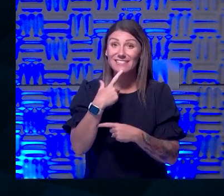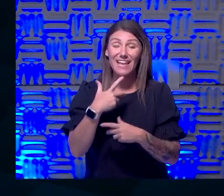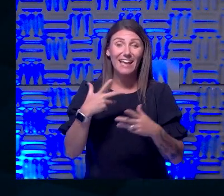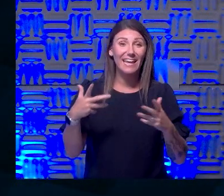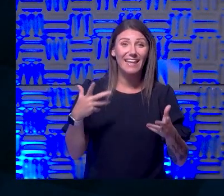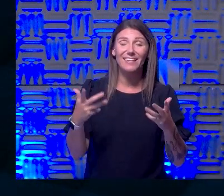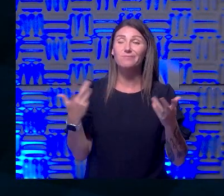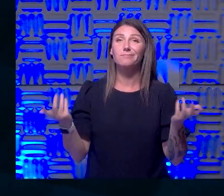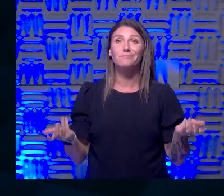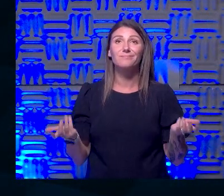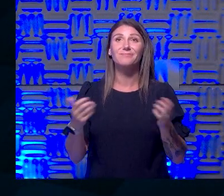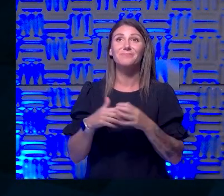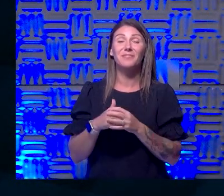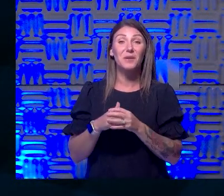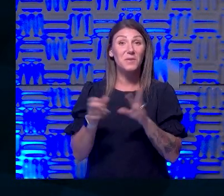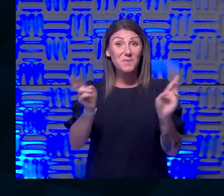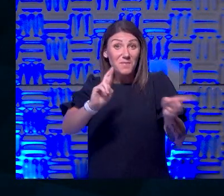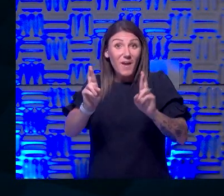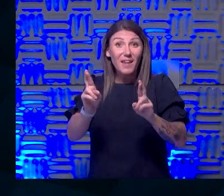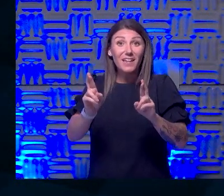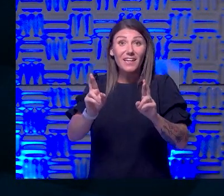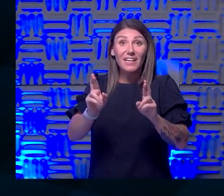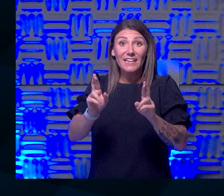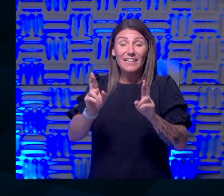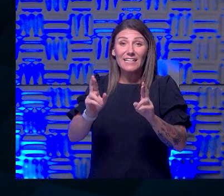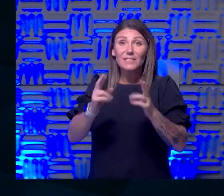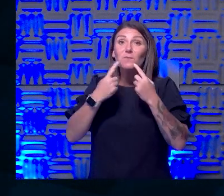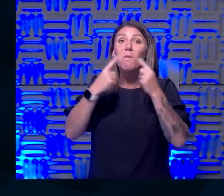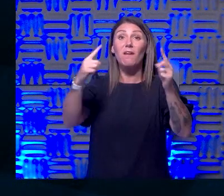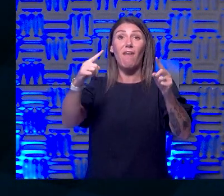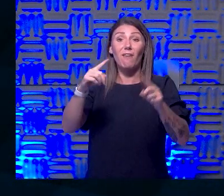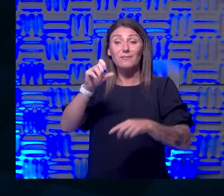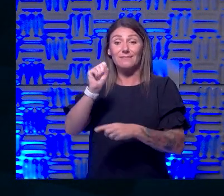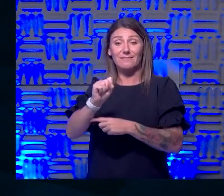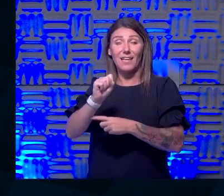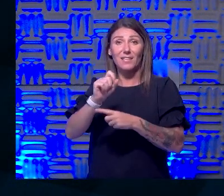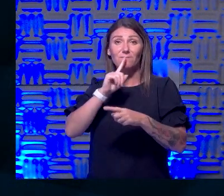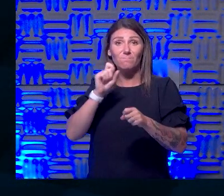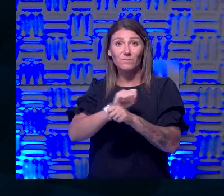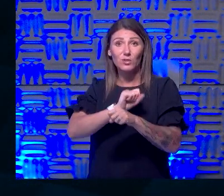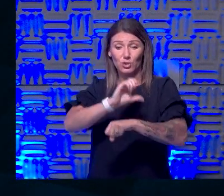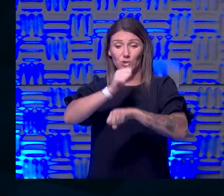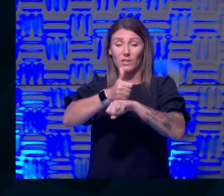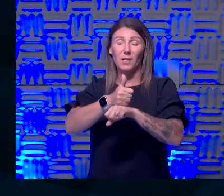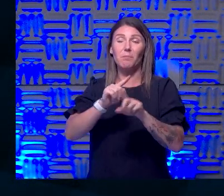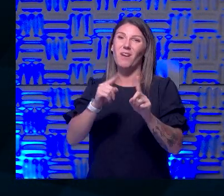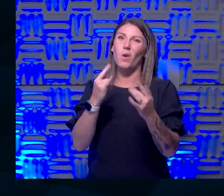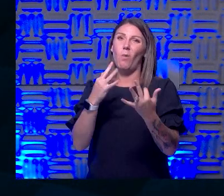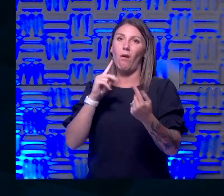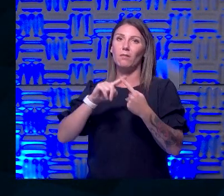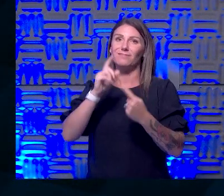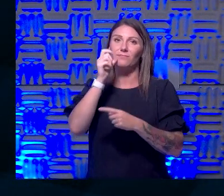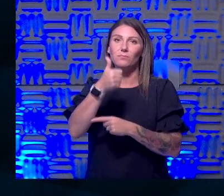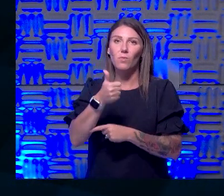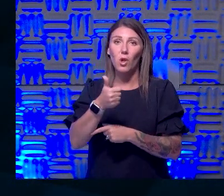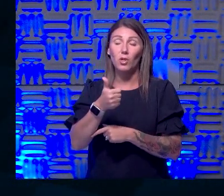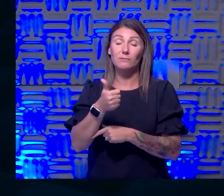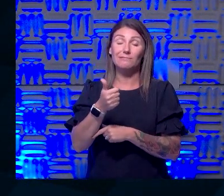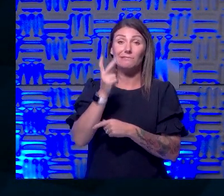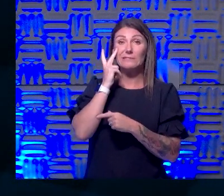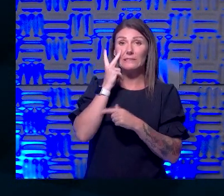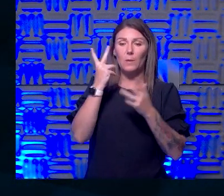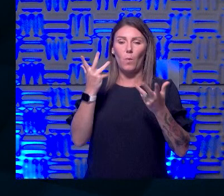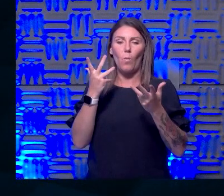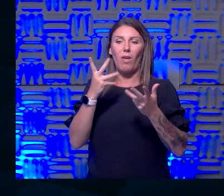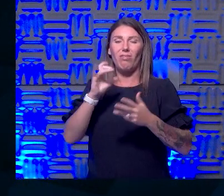down, ready to go to print with this right now, he'll have to wait till tomorrow to see, one, what the final executive order looks